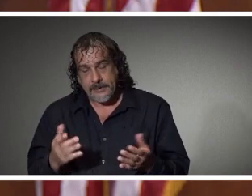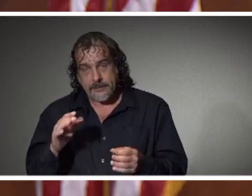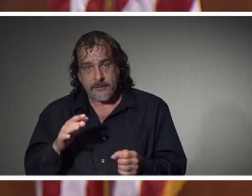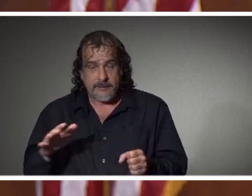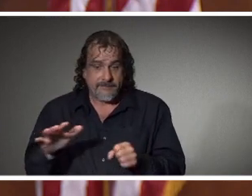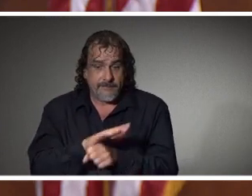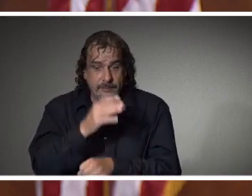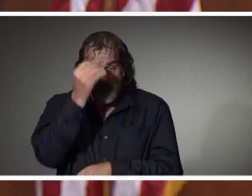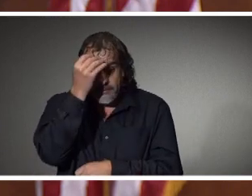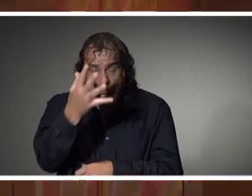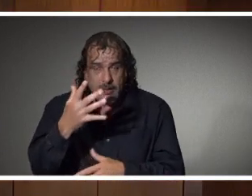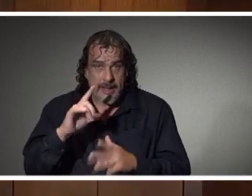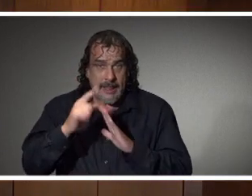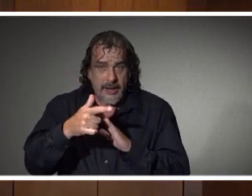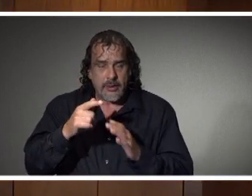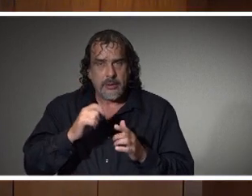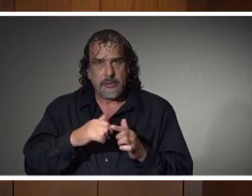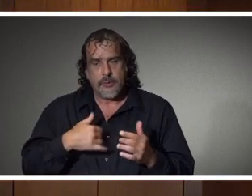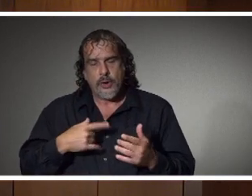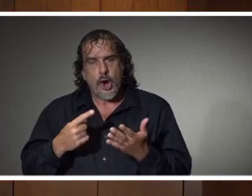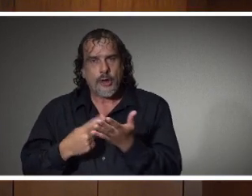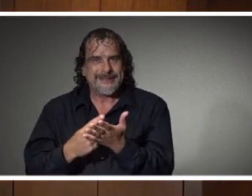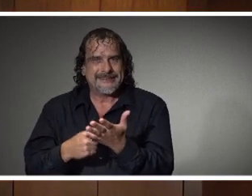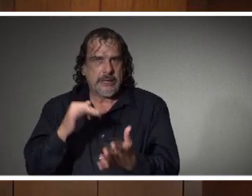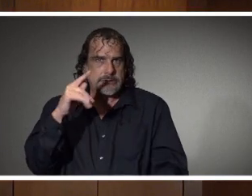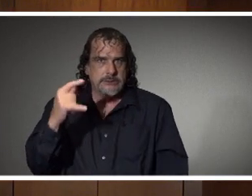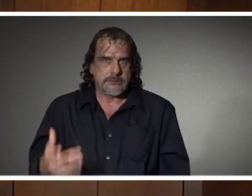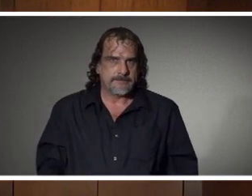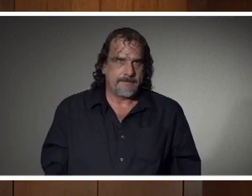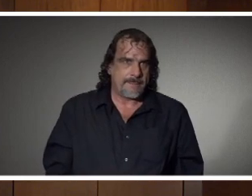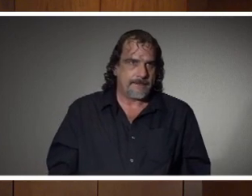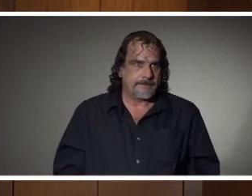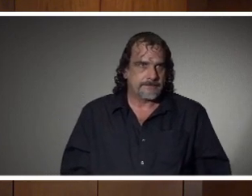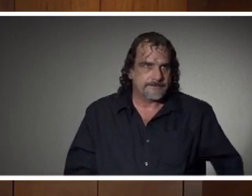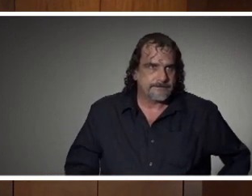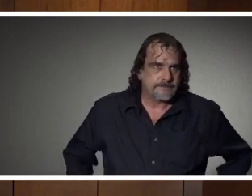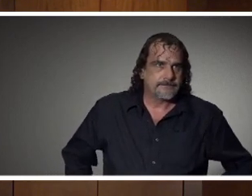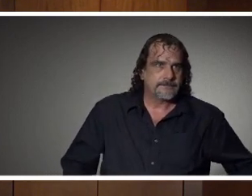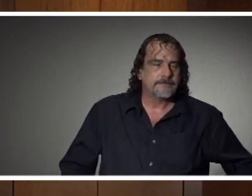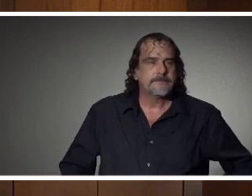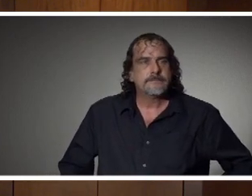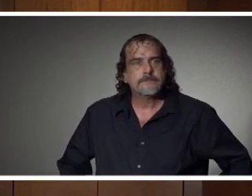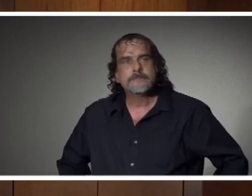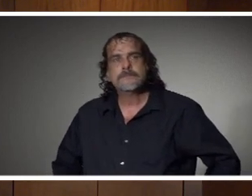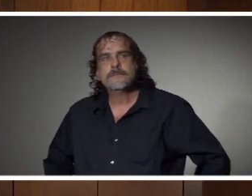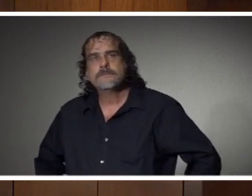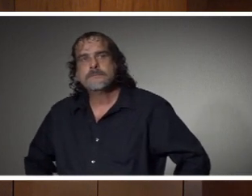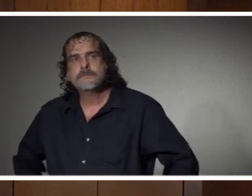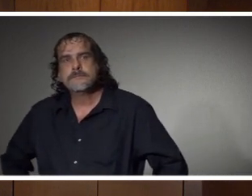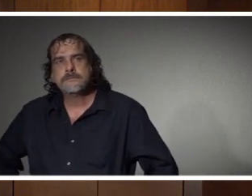the conversations we're having. Bobby Harrison with Mississippi Today has a question.